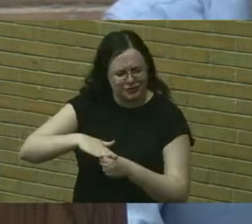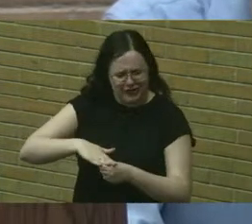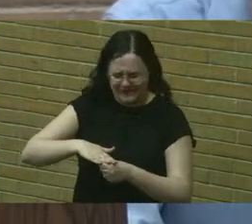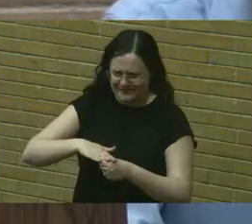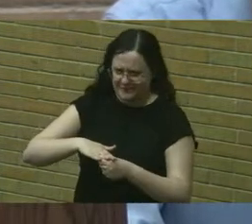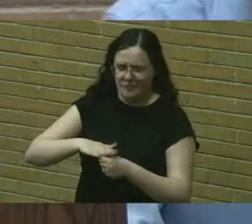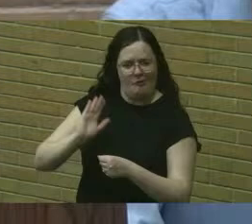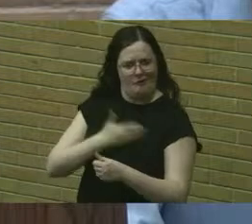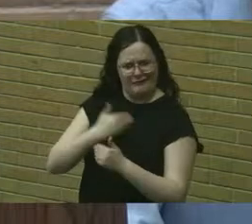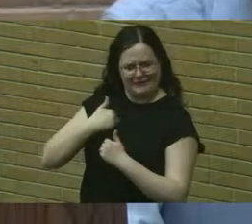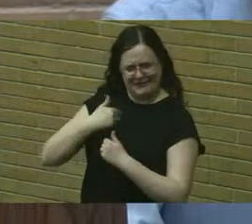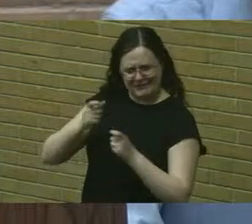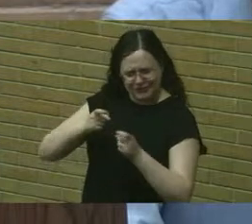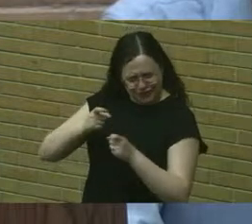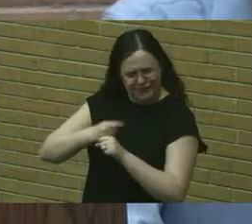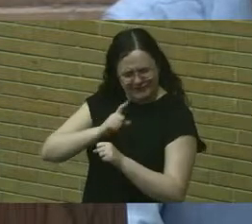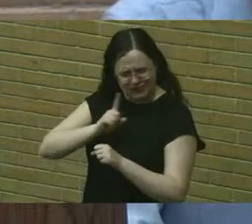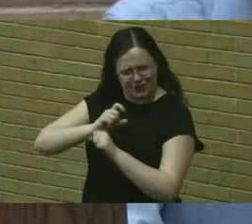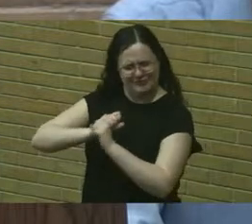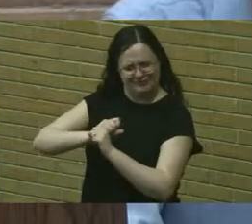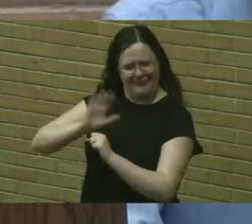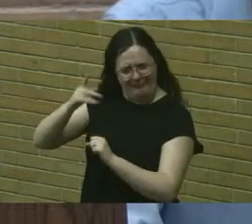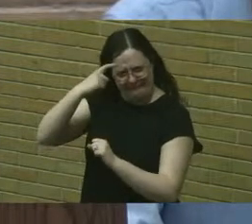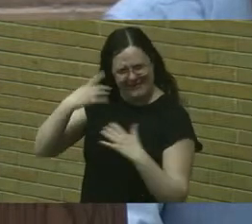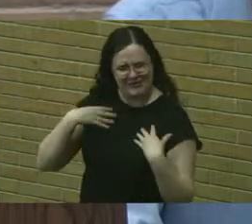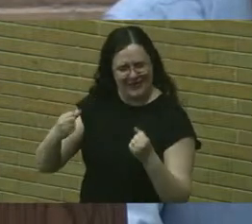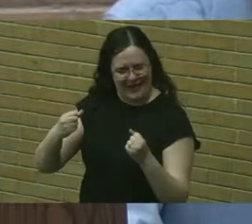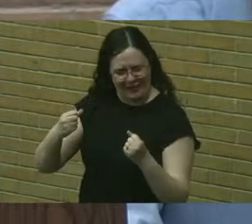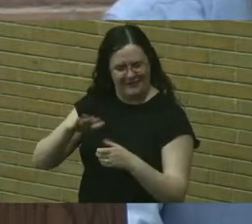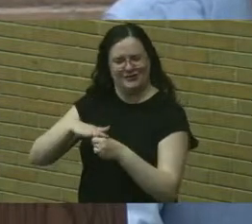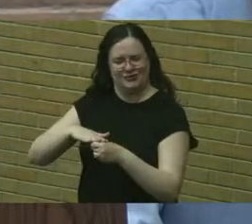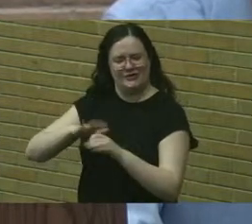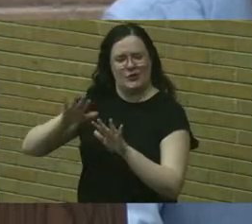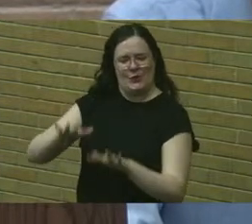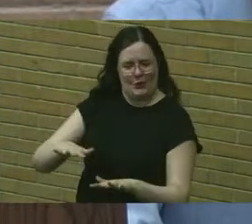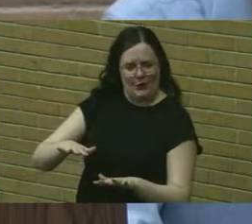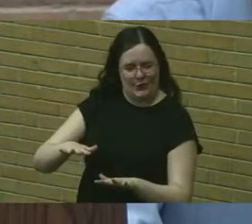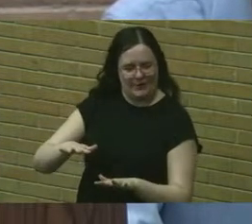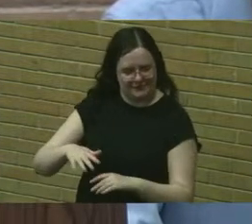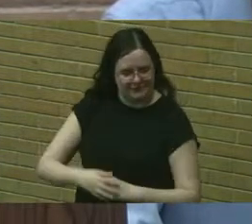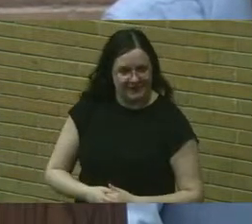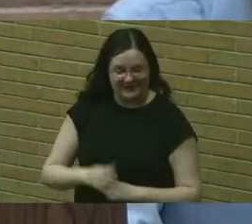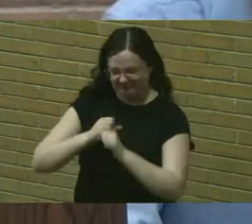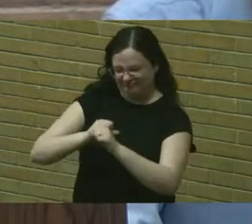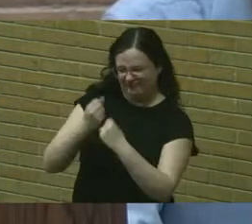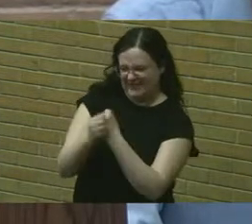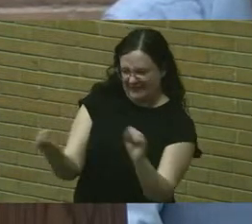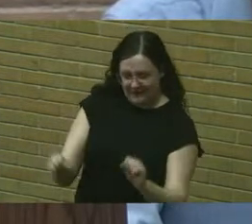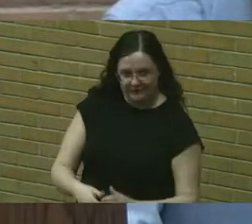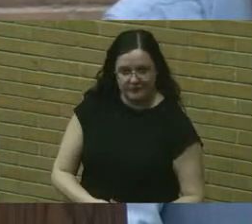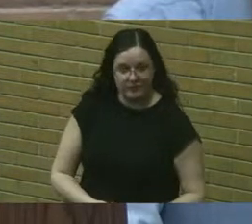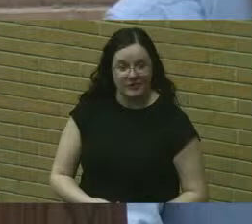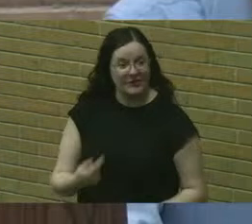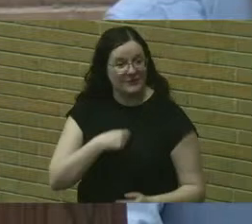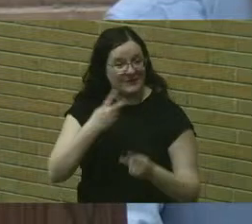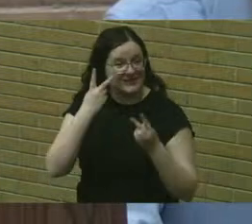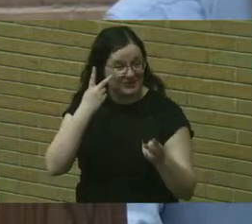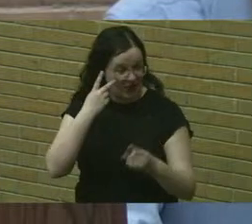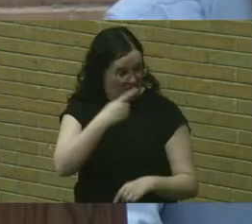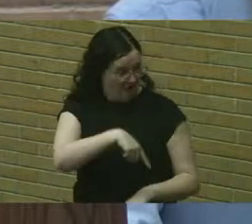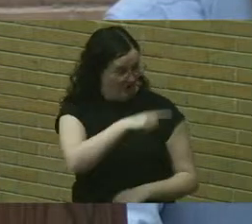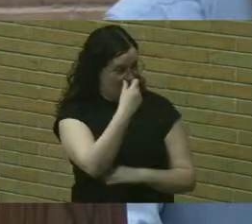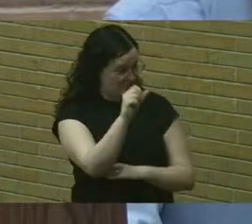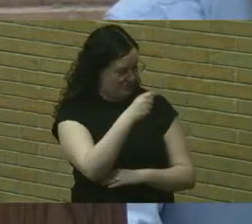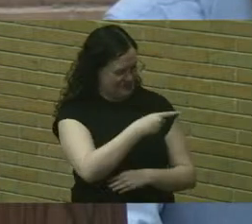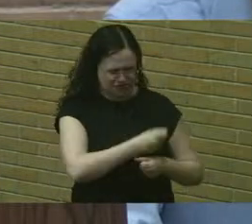protect their mental health and their safety. And we saw what these protests brought. And these are